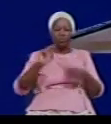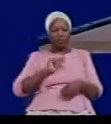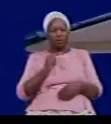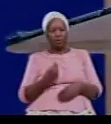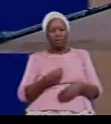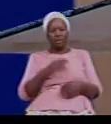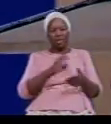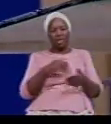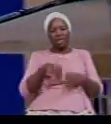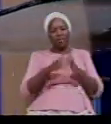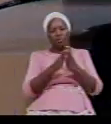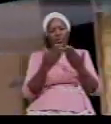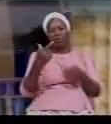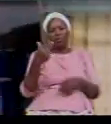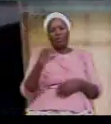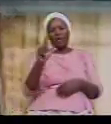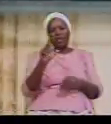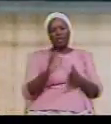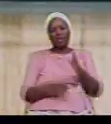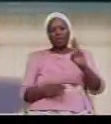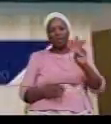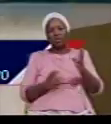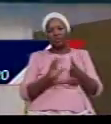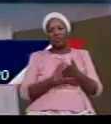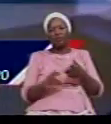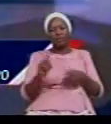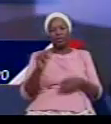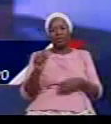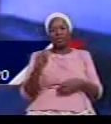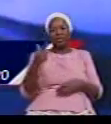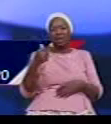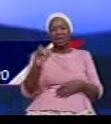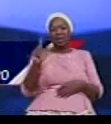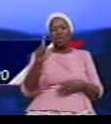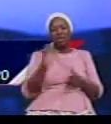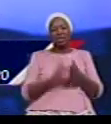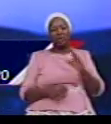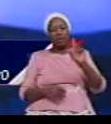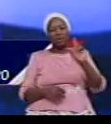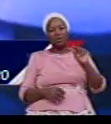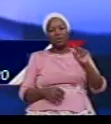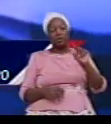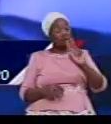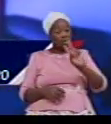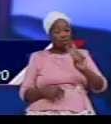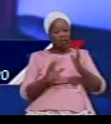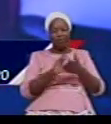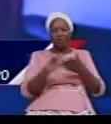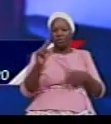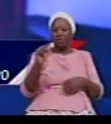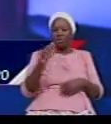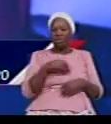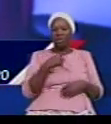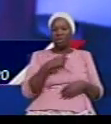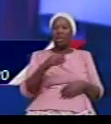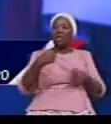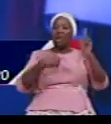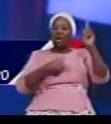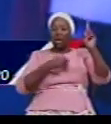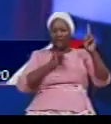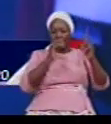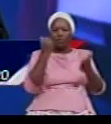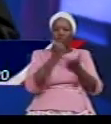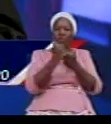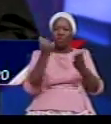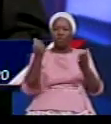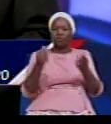chapter 2, reading from verse 20. Galatians chapter 2, verse 20, it says, I am crucified with